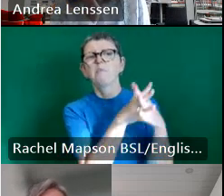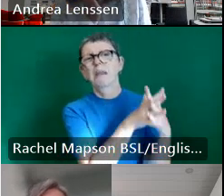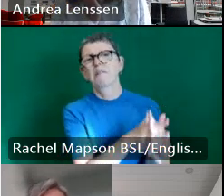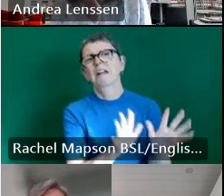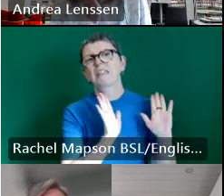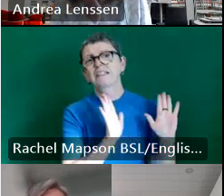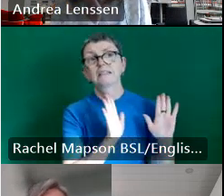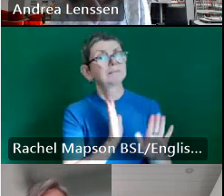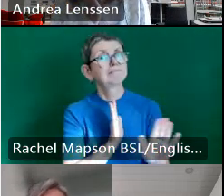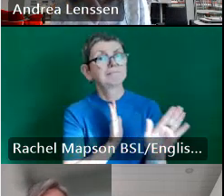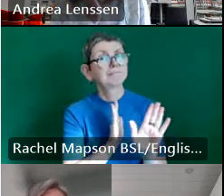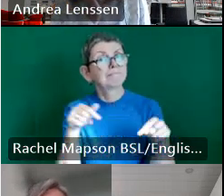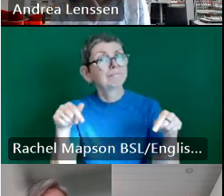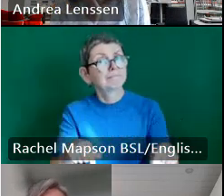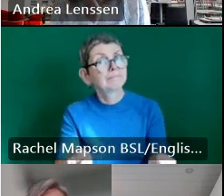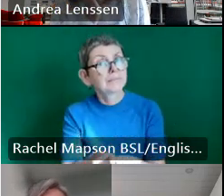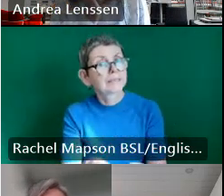So